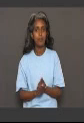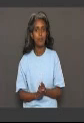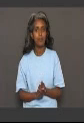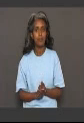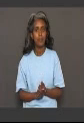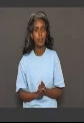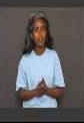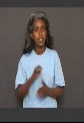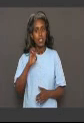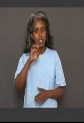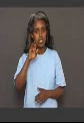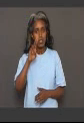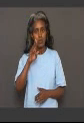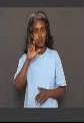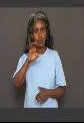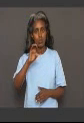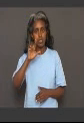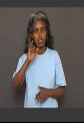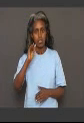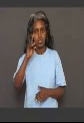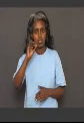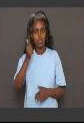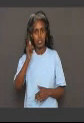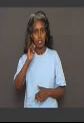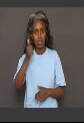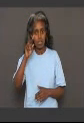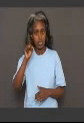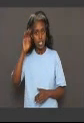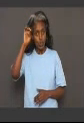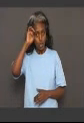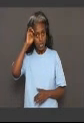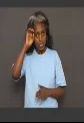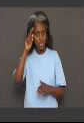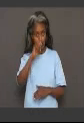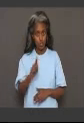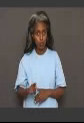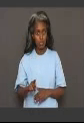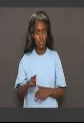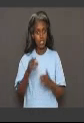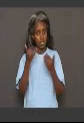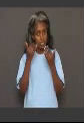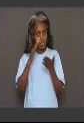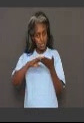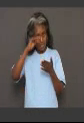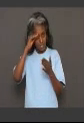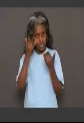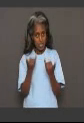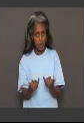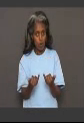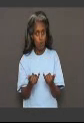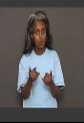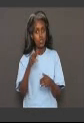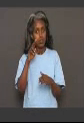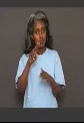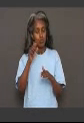In the Euclidean geometry we are studying now, the two acute angles in